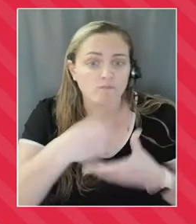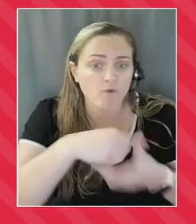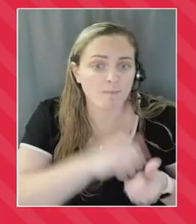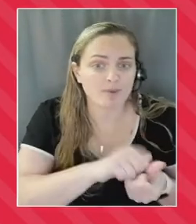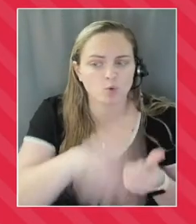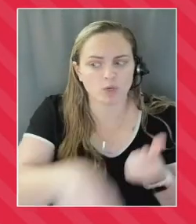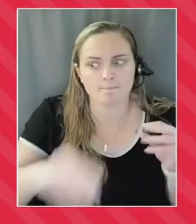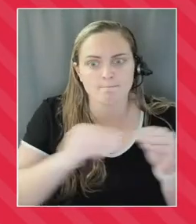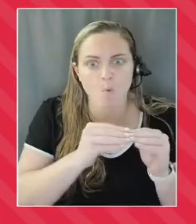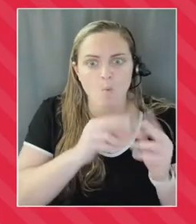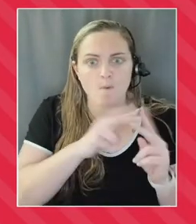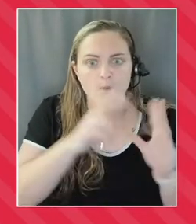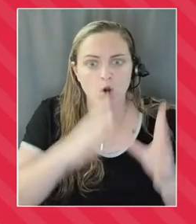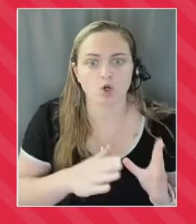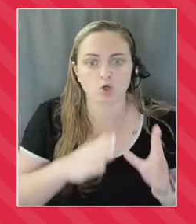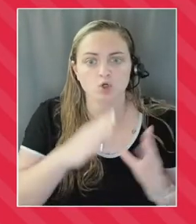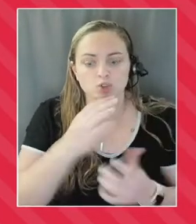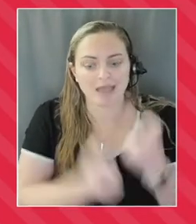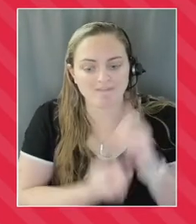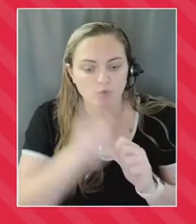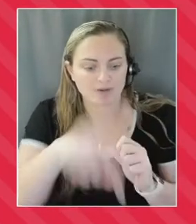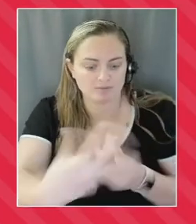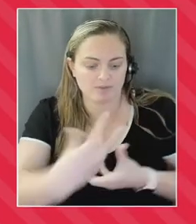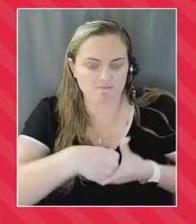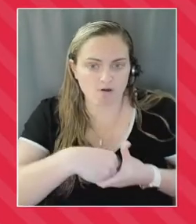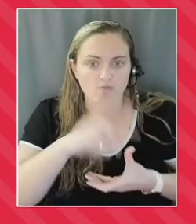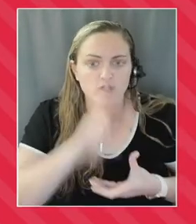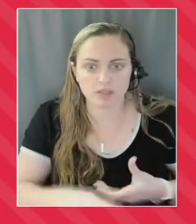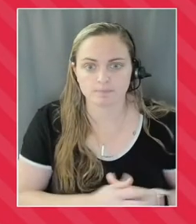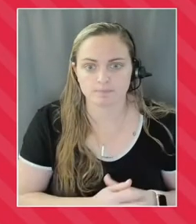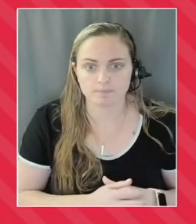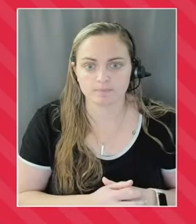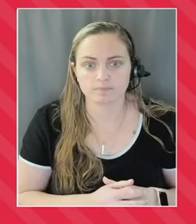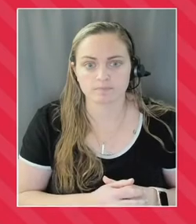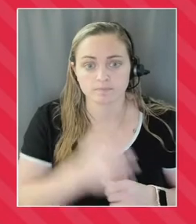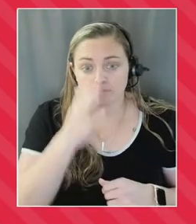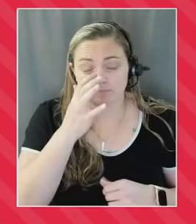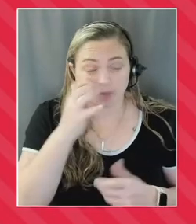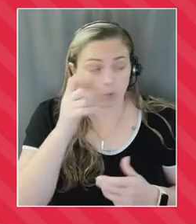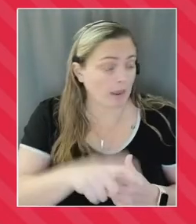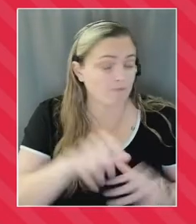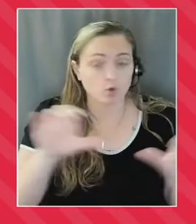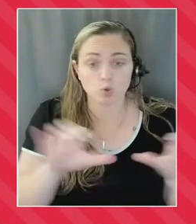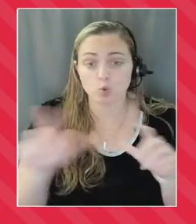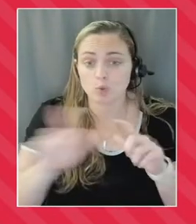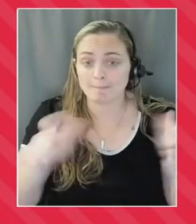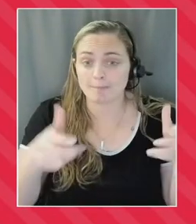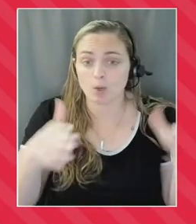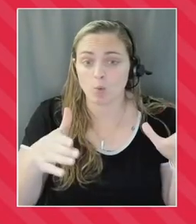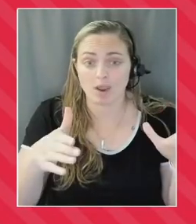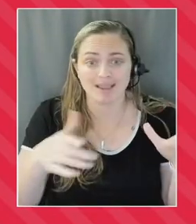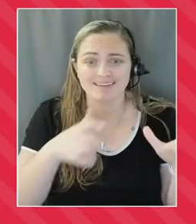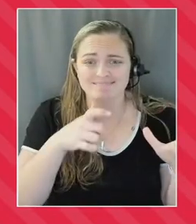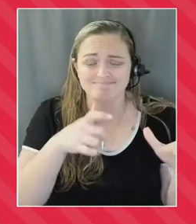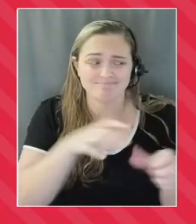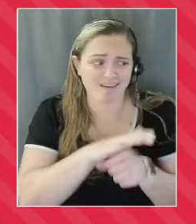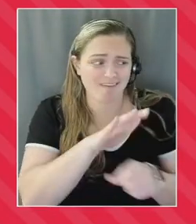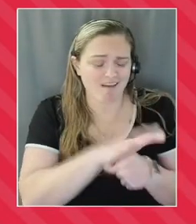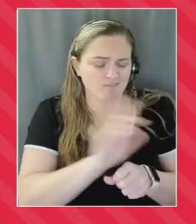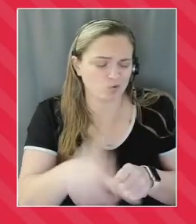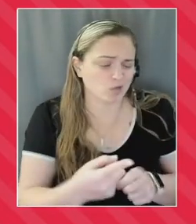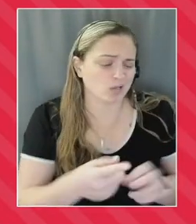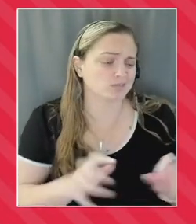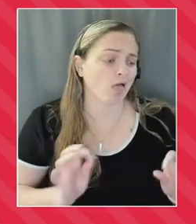more partners. We need everyone involved. Yeah. And we have to do things in a very big way. It's not enough to sort of do a